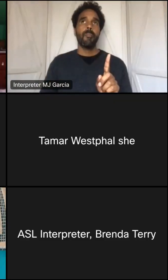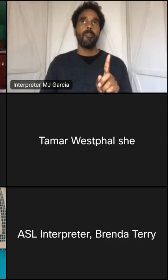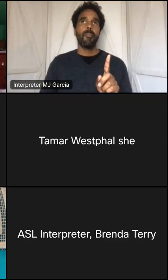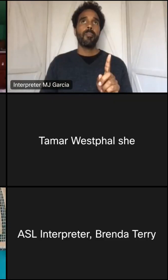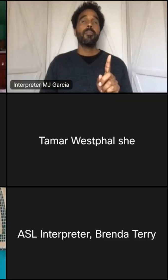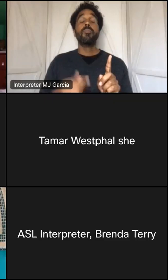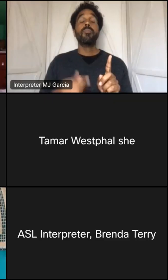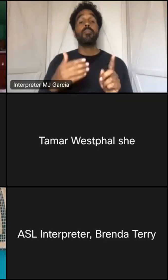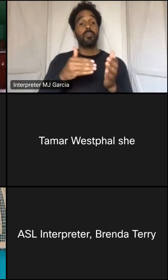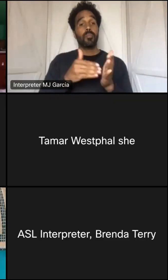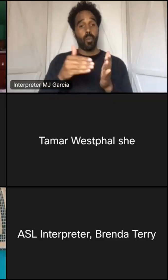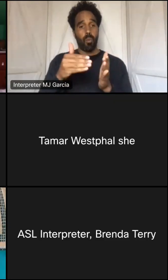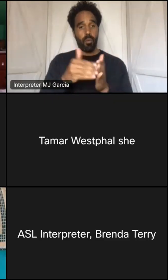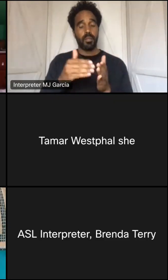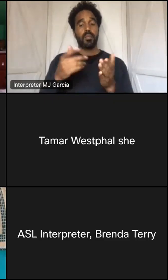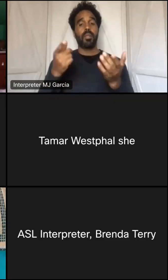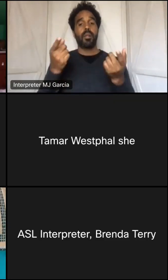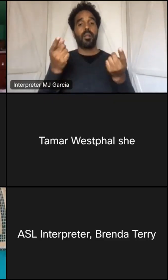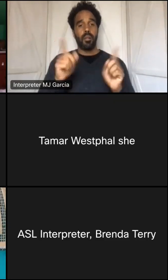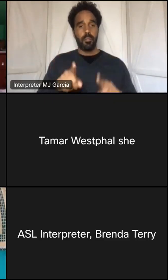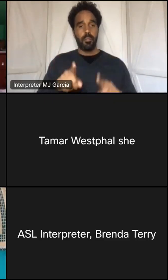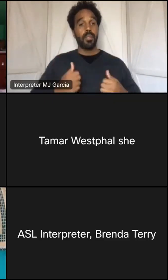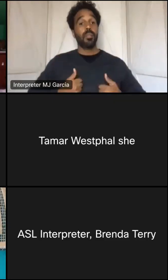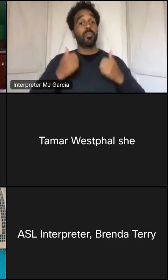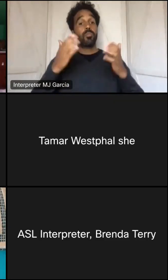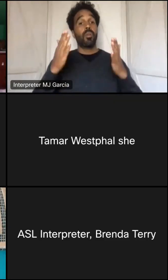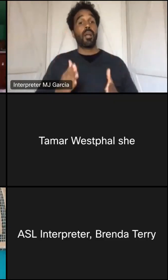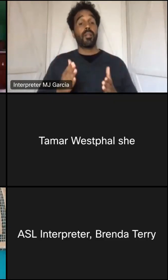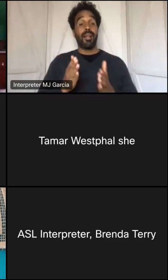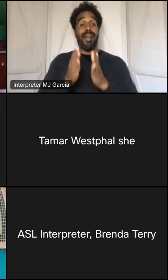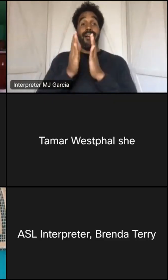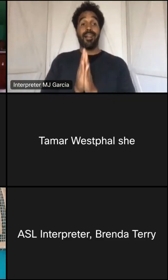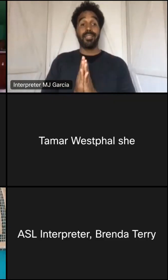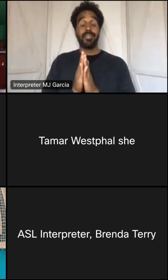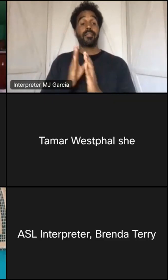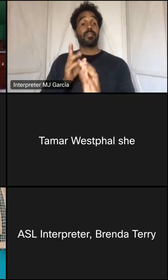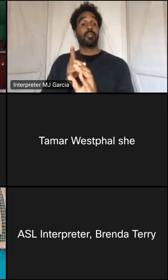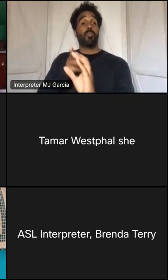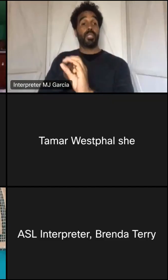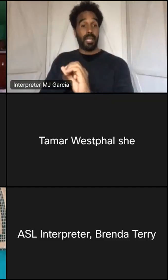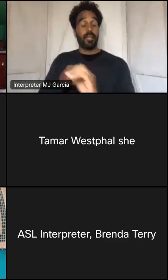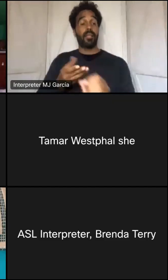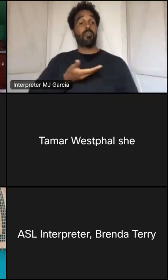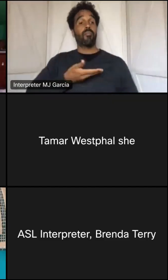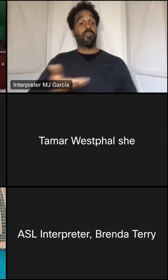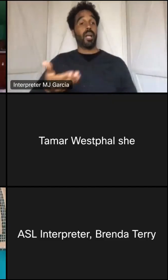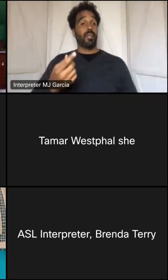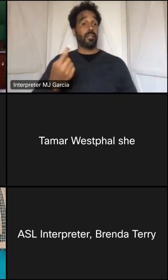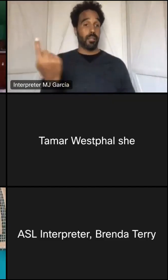a lot of times when survivors are asked to participate or invited to participate in